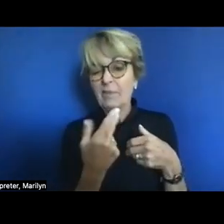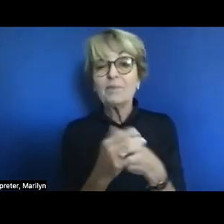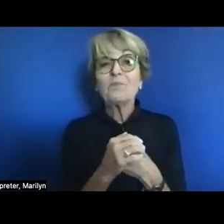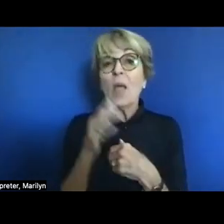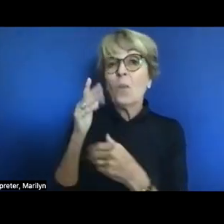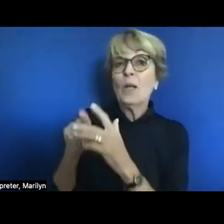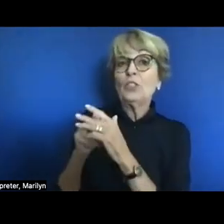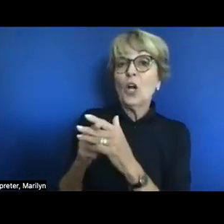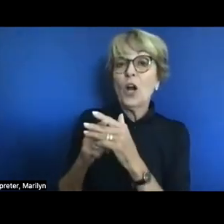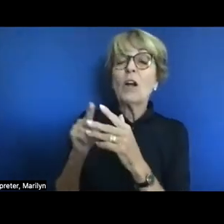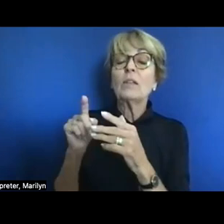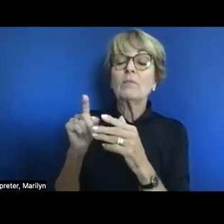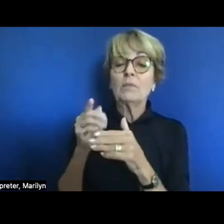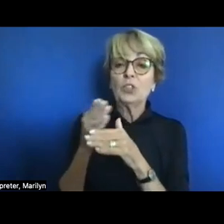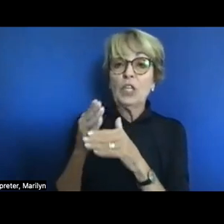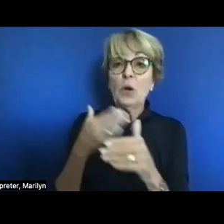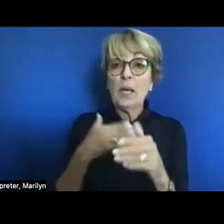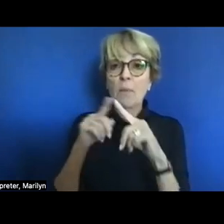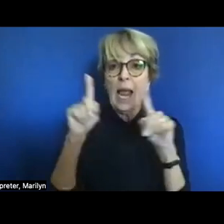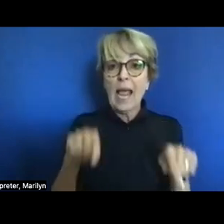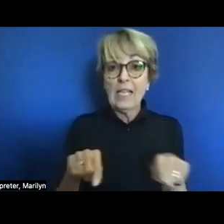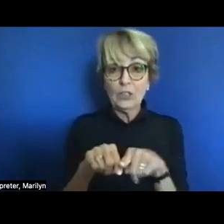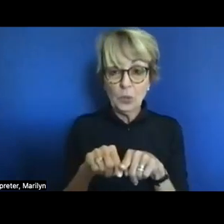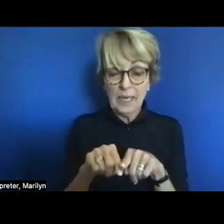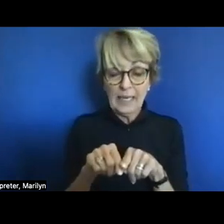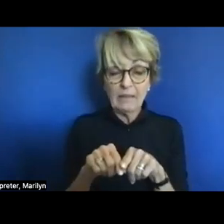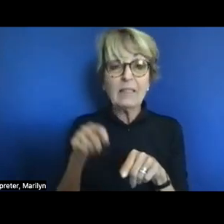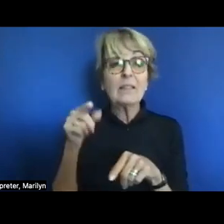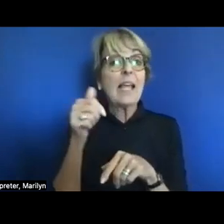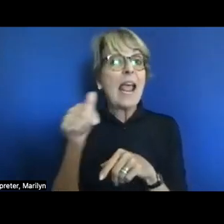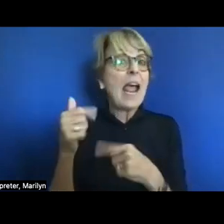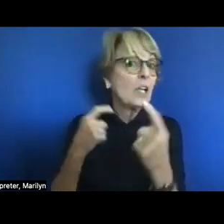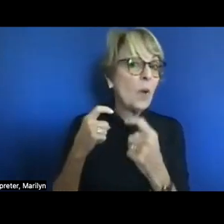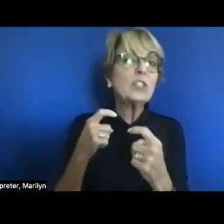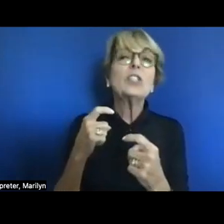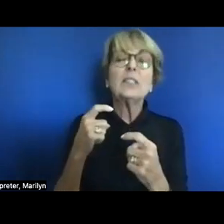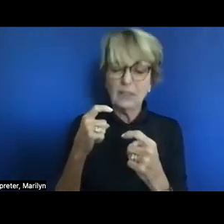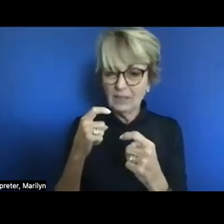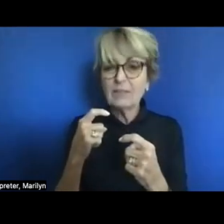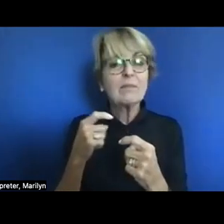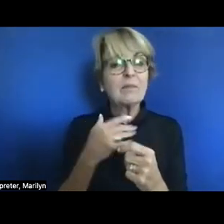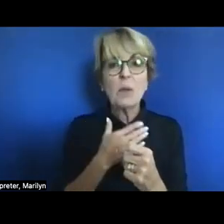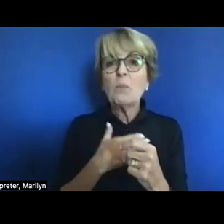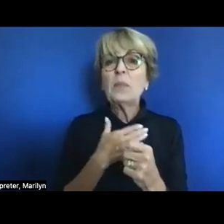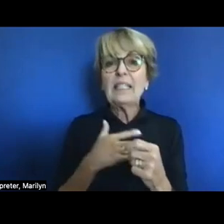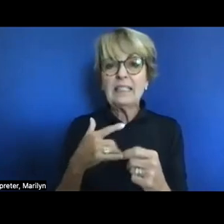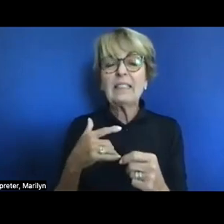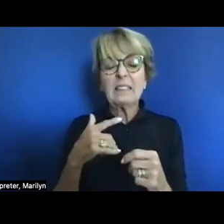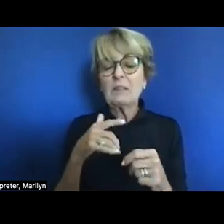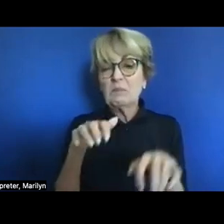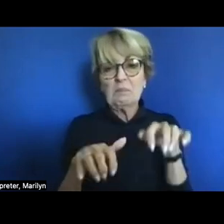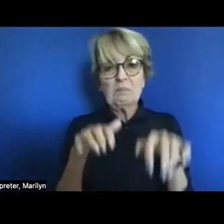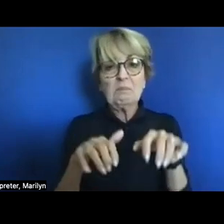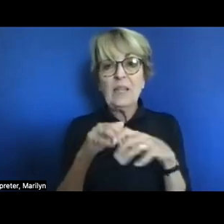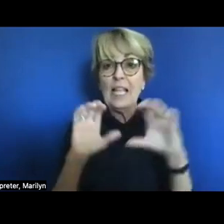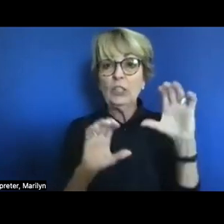started by sharing my screen. And if anyone has any questions, please feel free to drop them in the chat. As